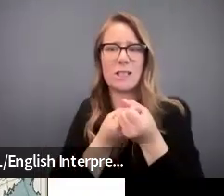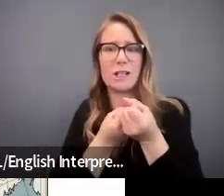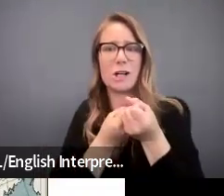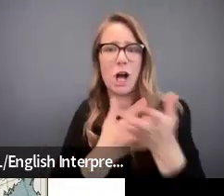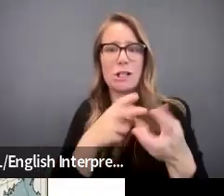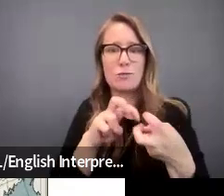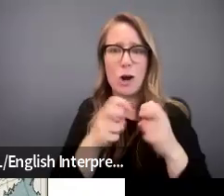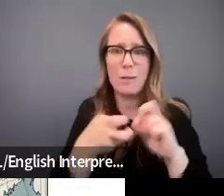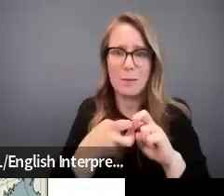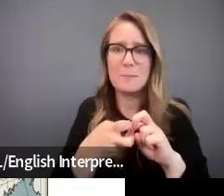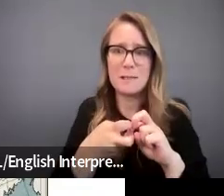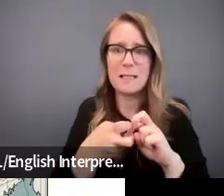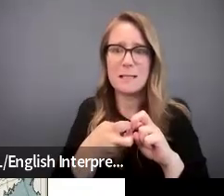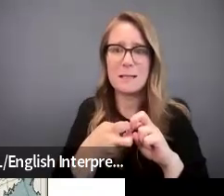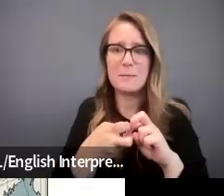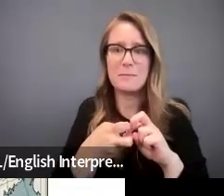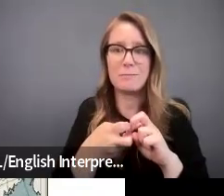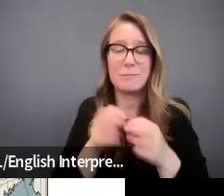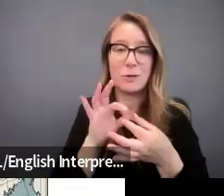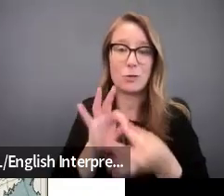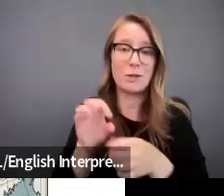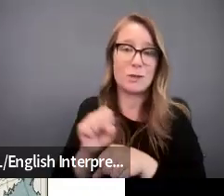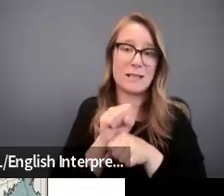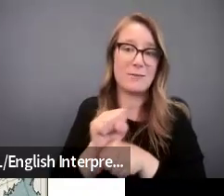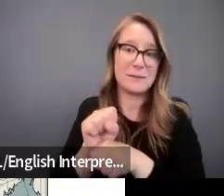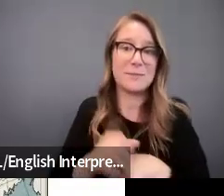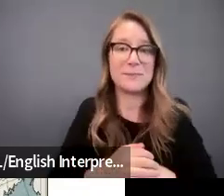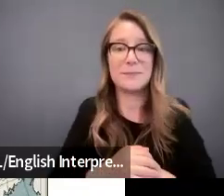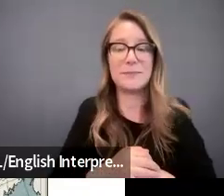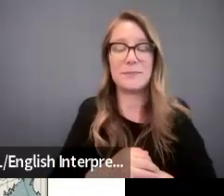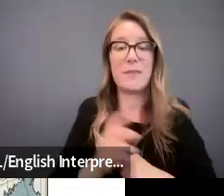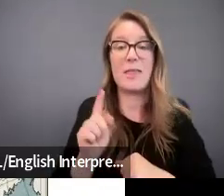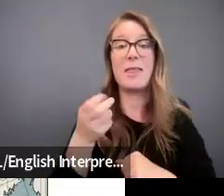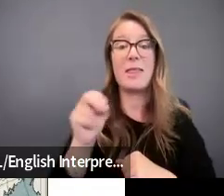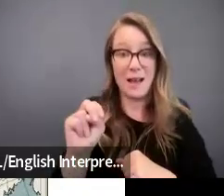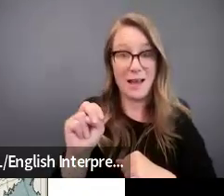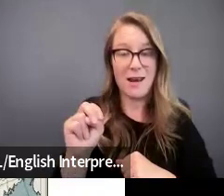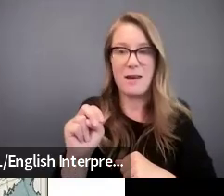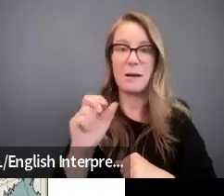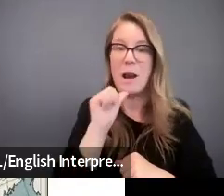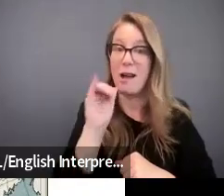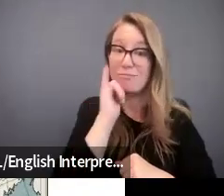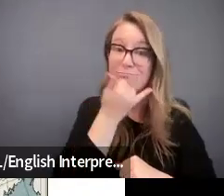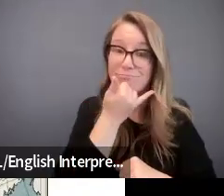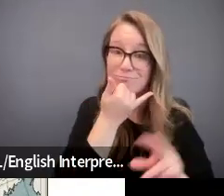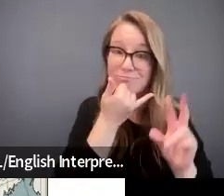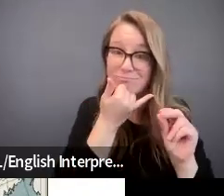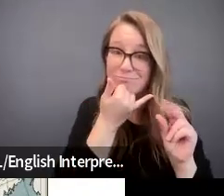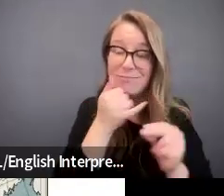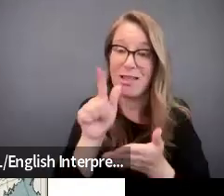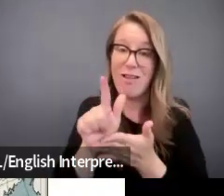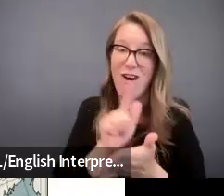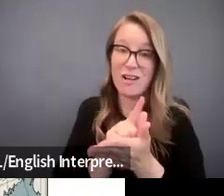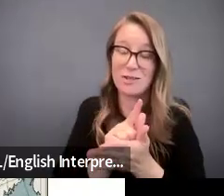cause problems regarding enslavement. And then it wasn't by accident that these laws